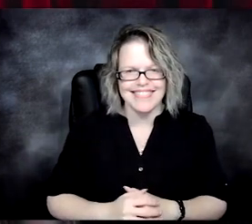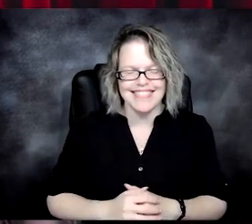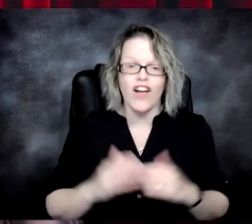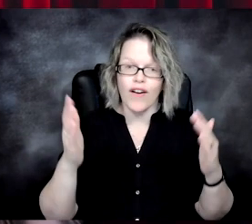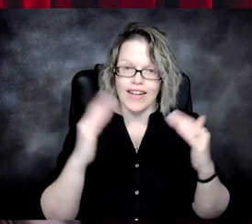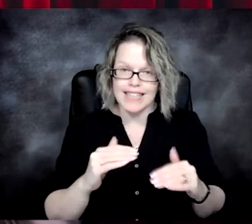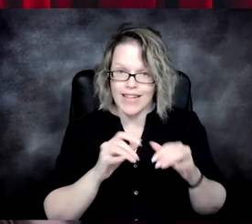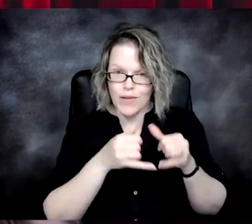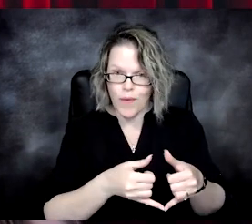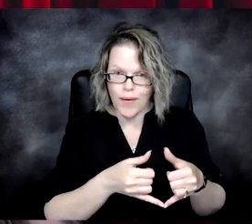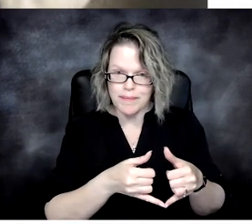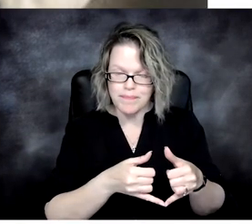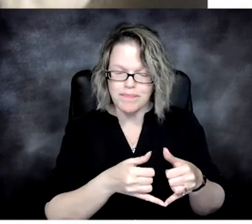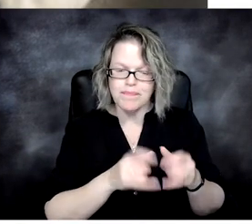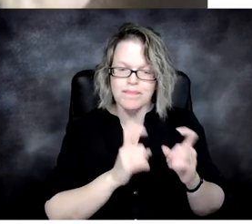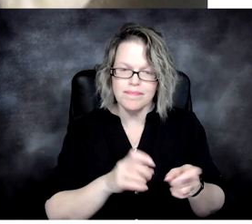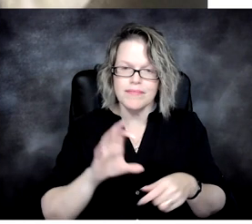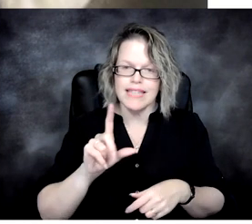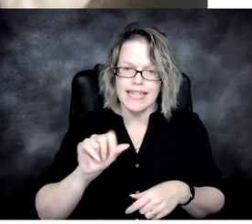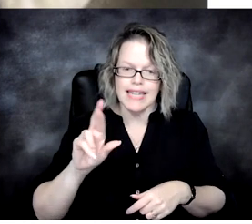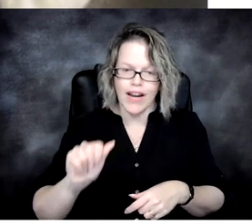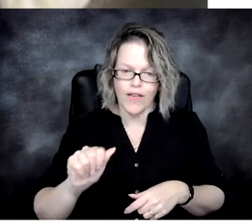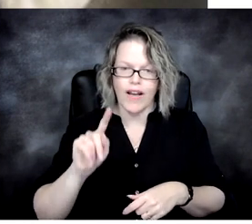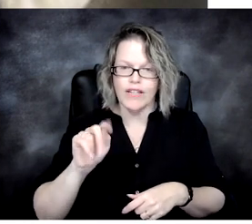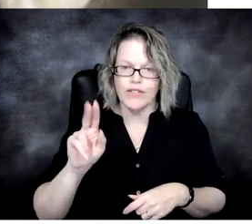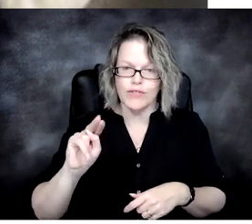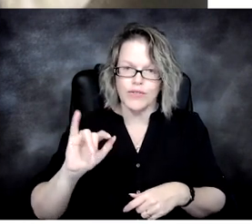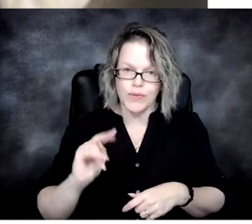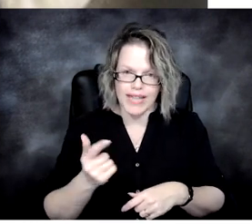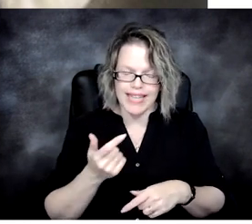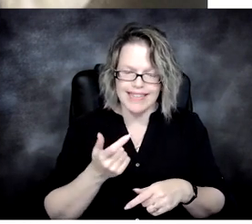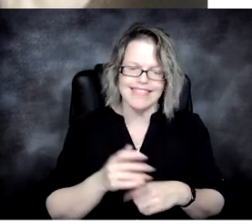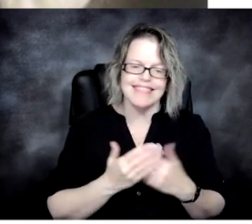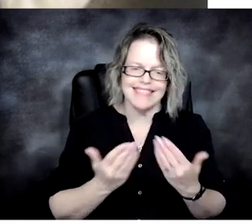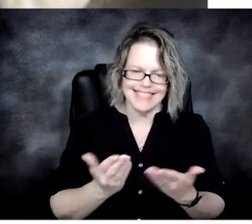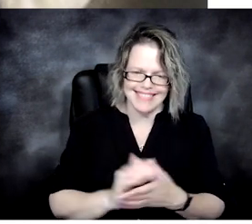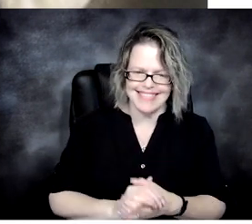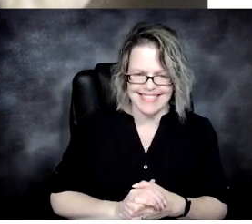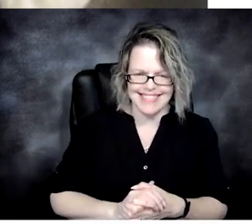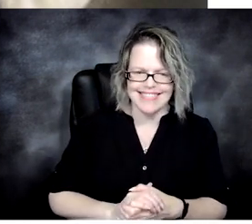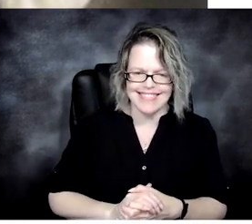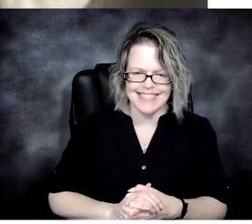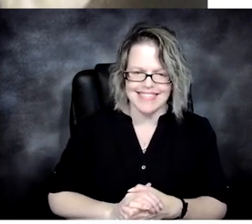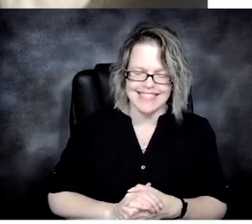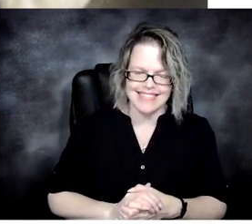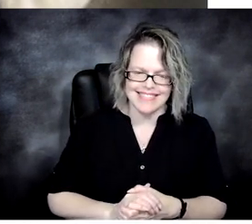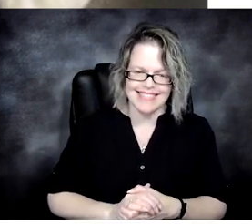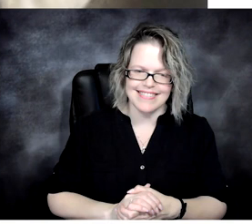Our next award goes to Clara Tuning. Clara is from Goldendale High School in the Goldendale School